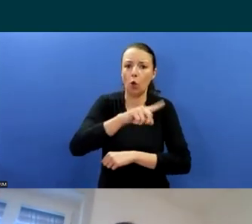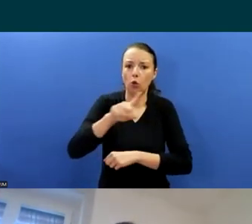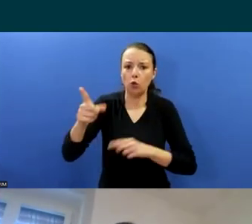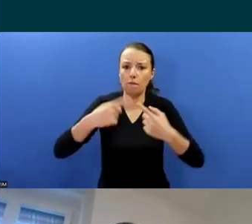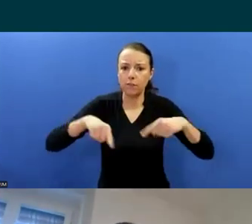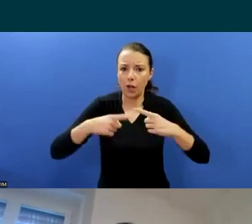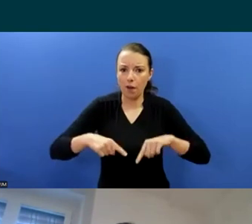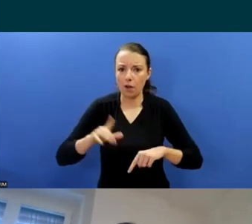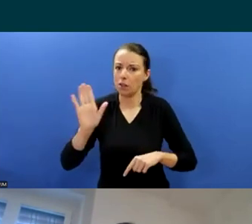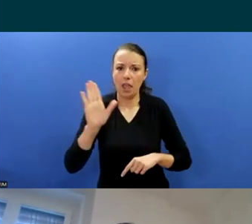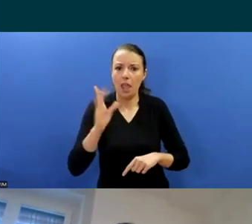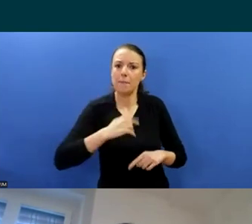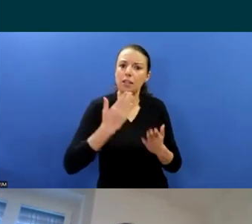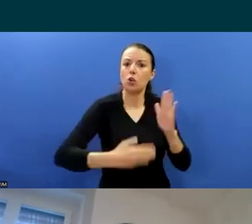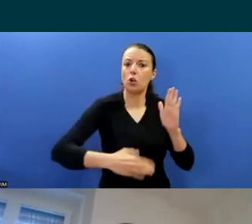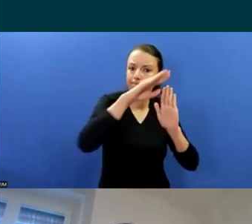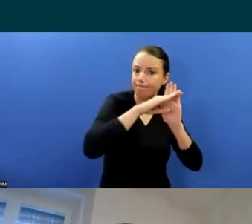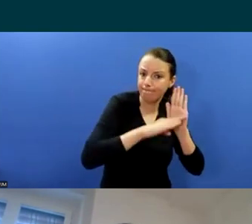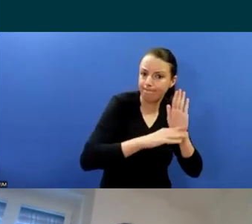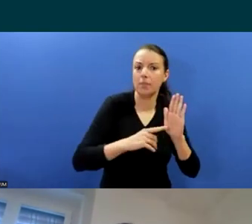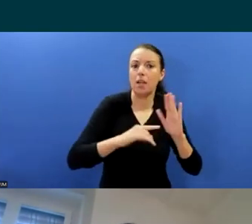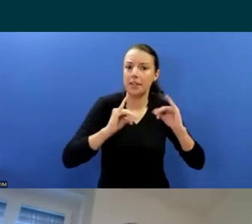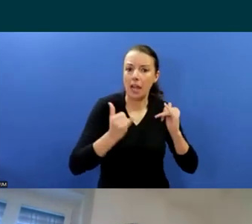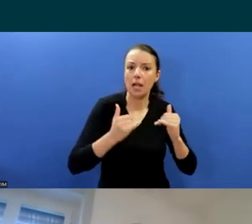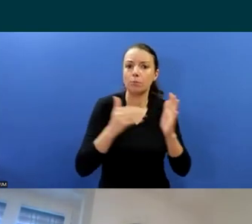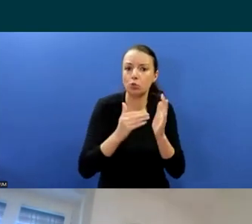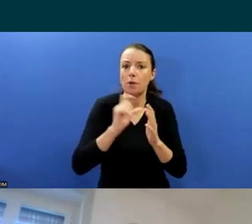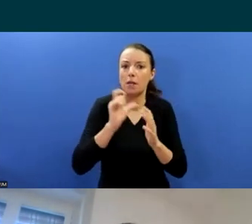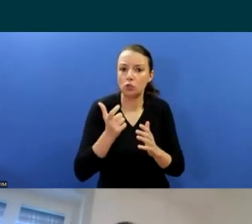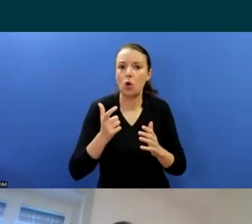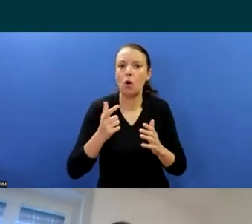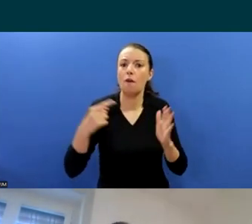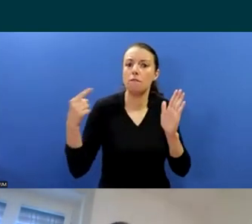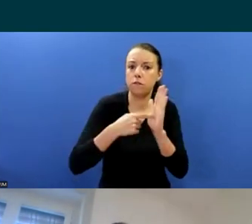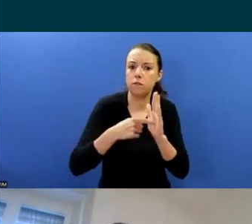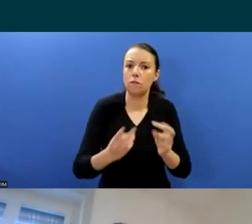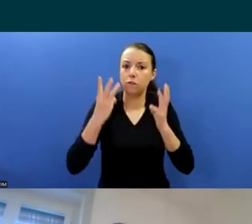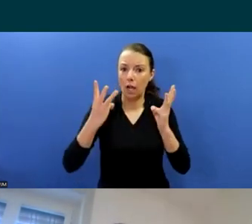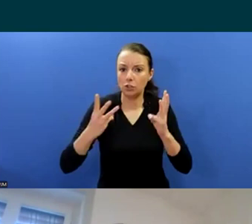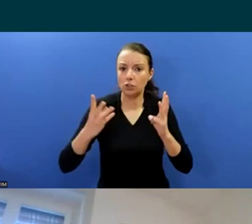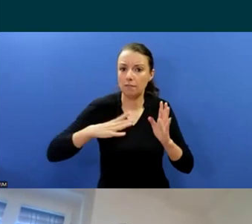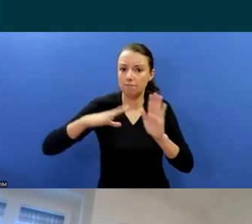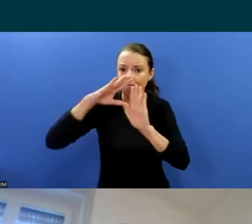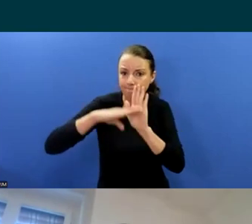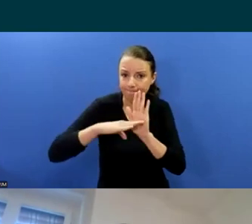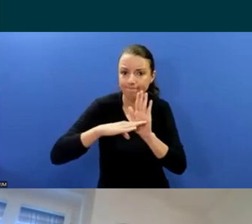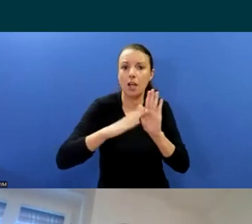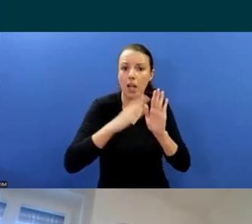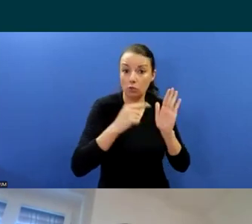be respected, of course, that were important for the projects to be put into practice in the end.